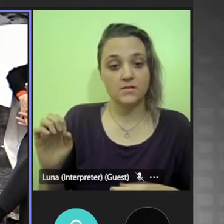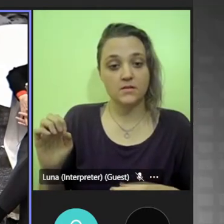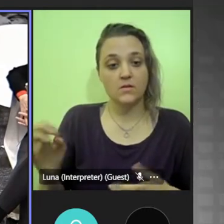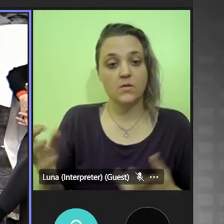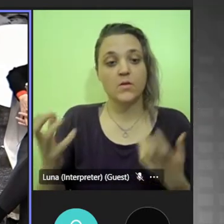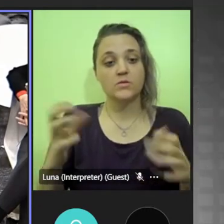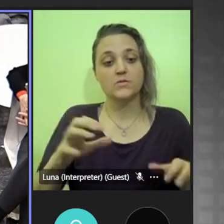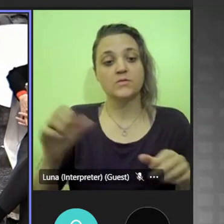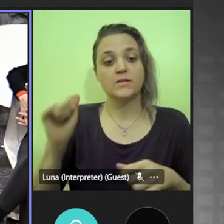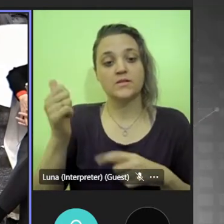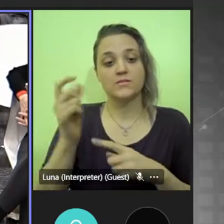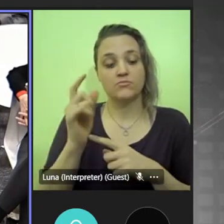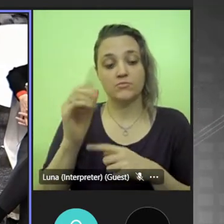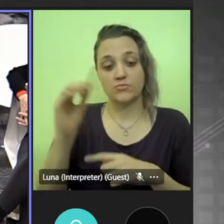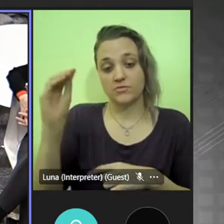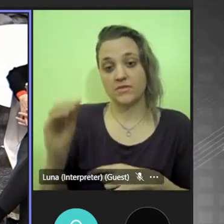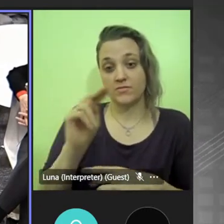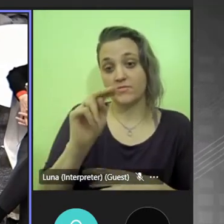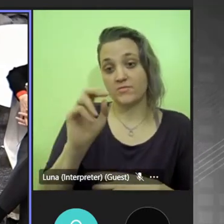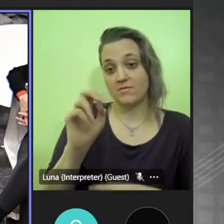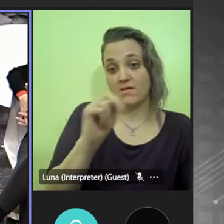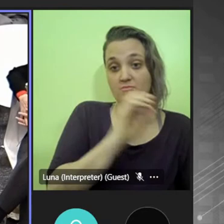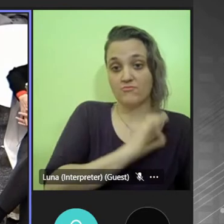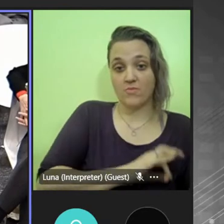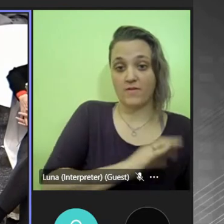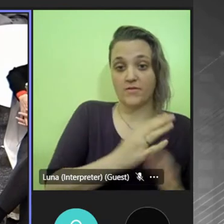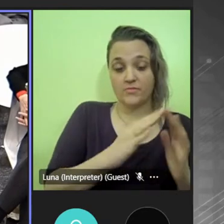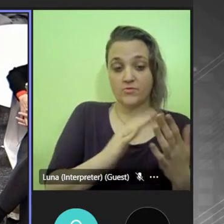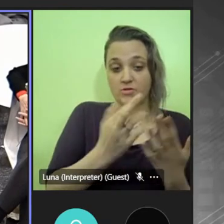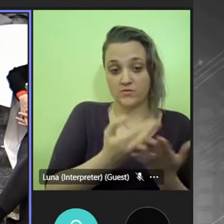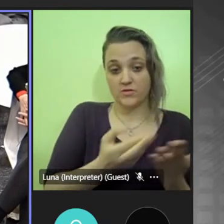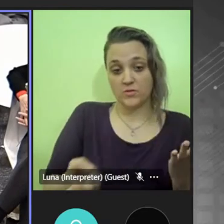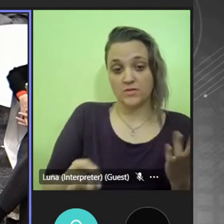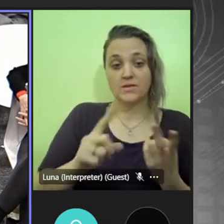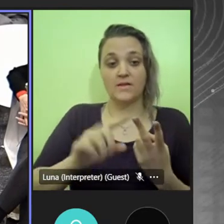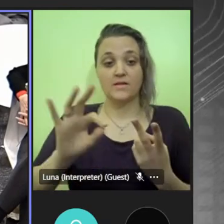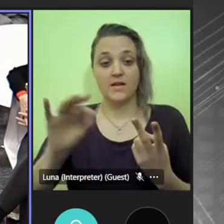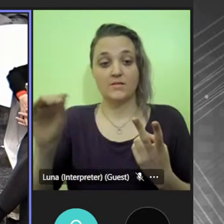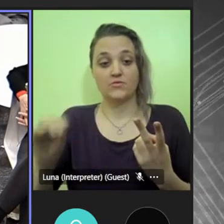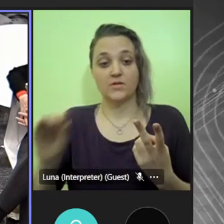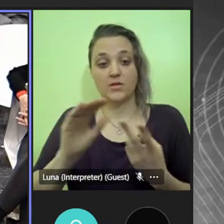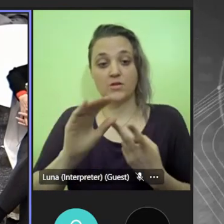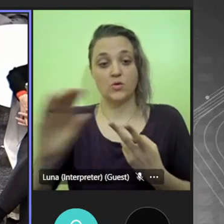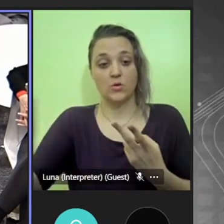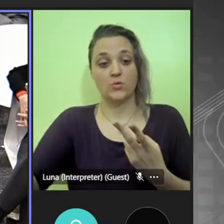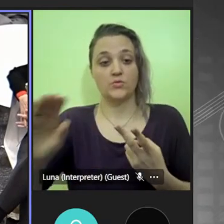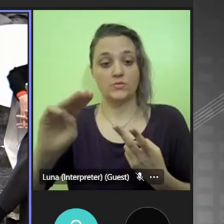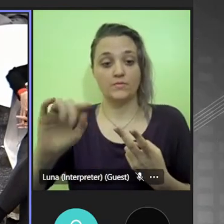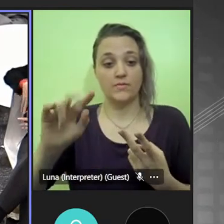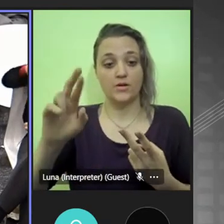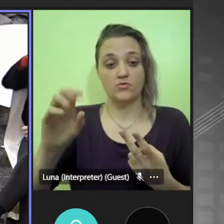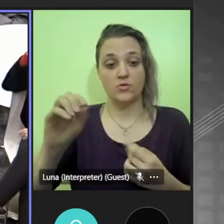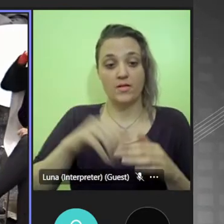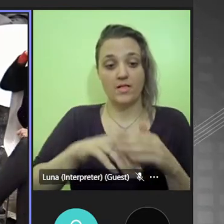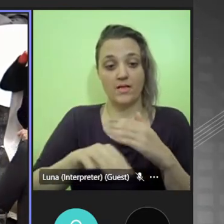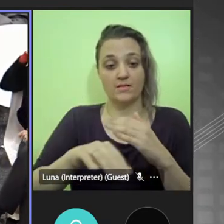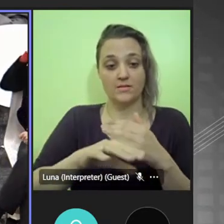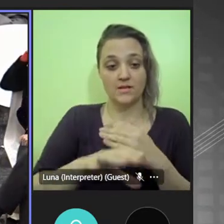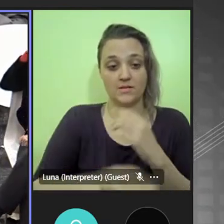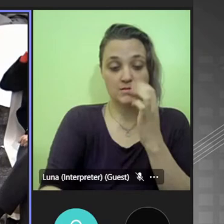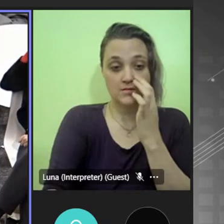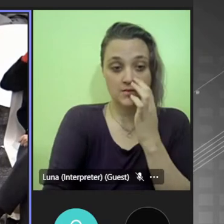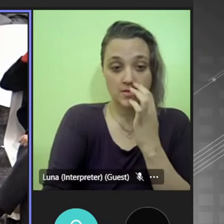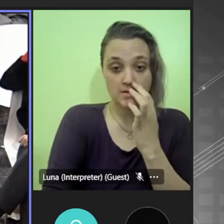Falls we wanted to take uh 10 for my non-profit Community Resources and 90 could go to Metro